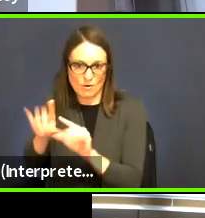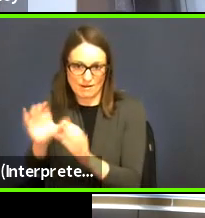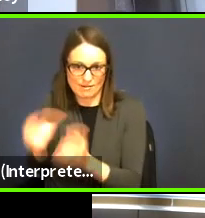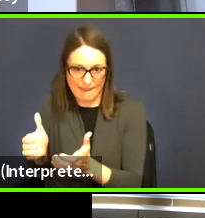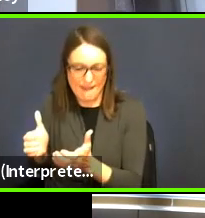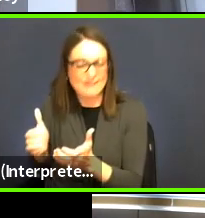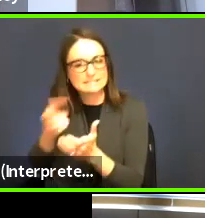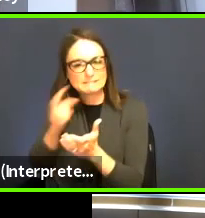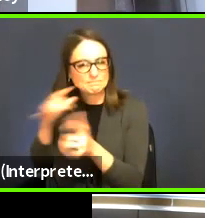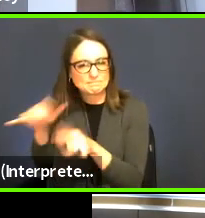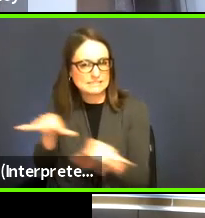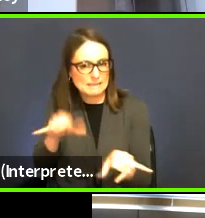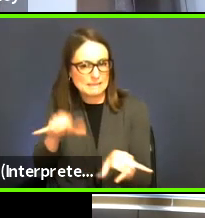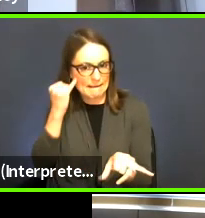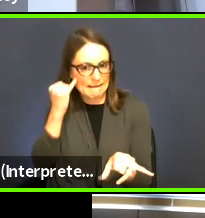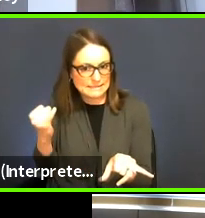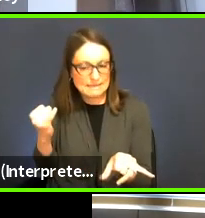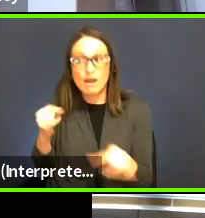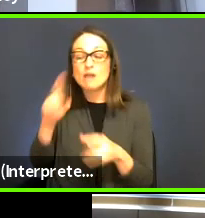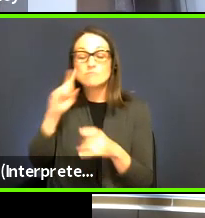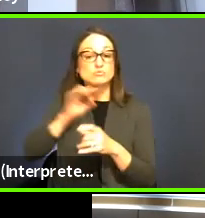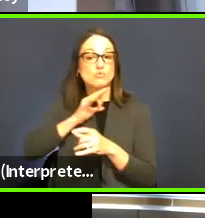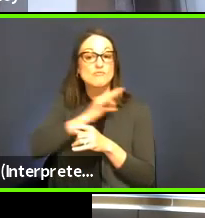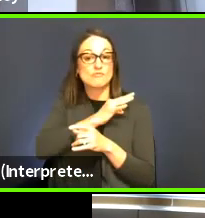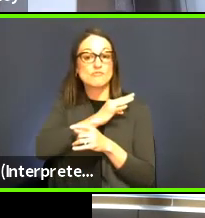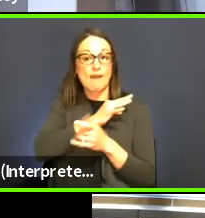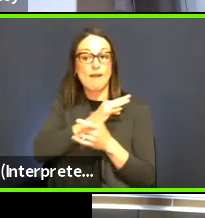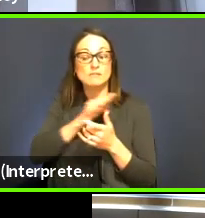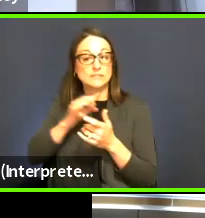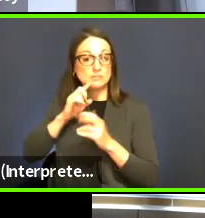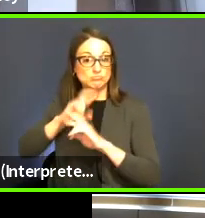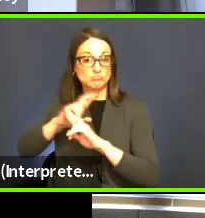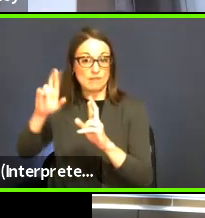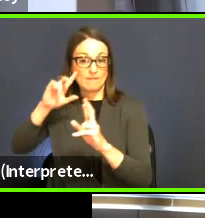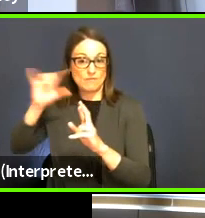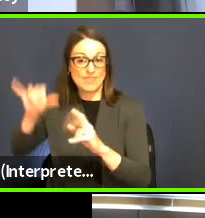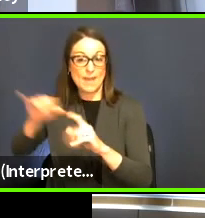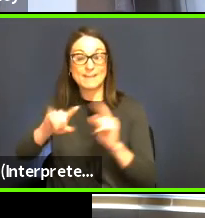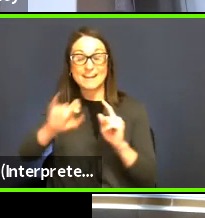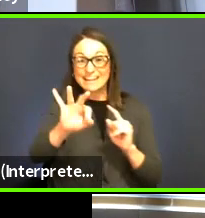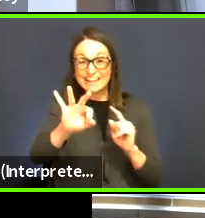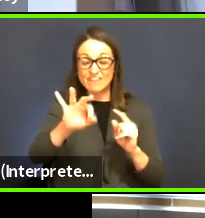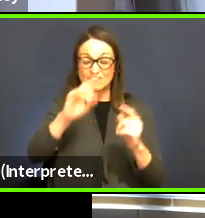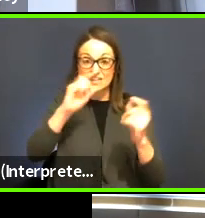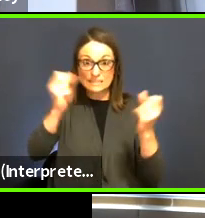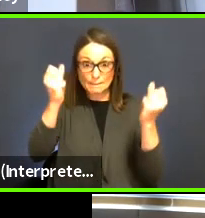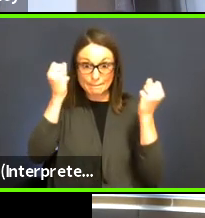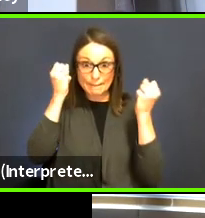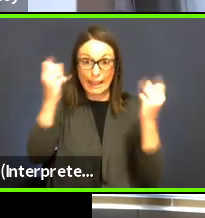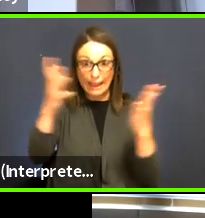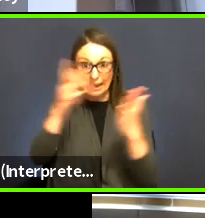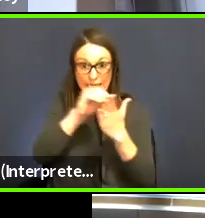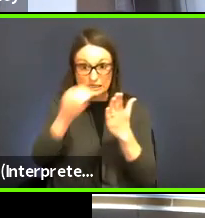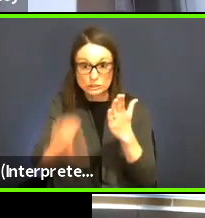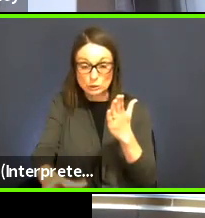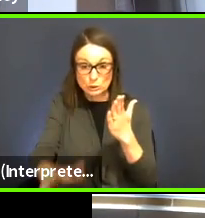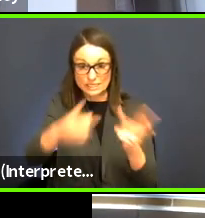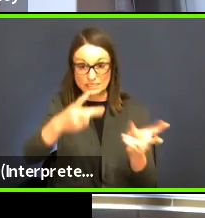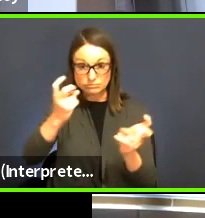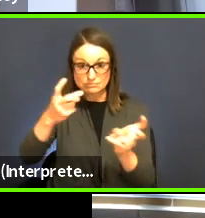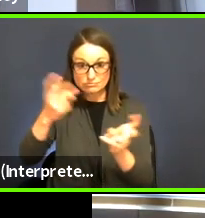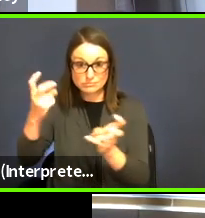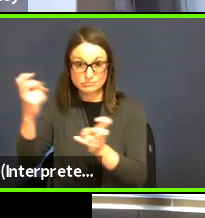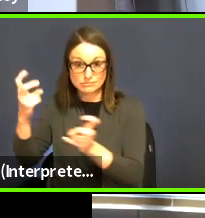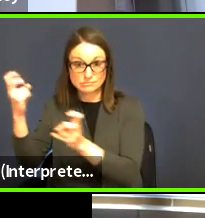that. We have to prepare a little bit differently in the event that it's a large proportion of our students. So students